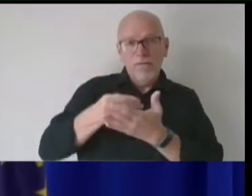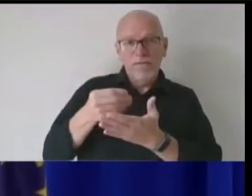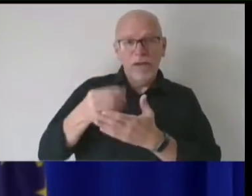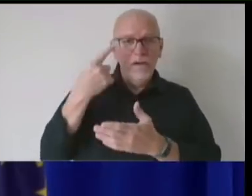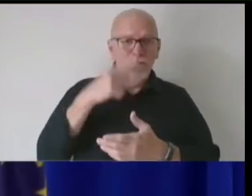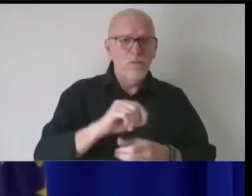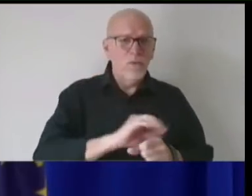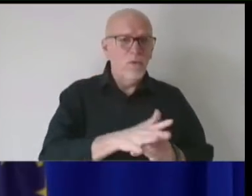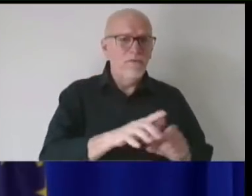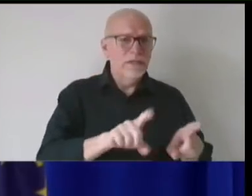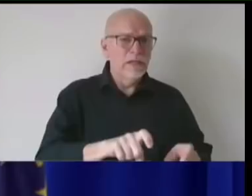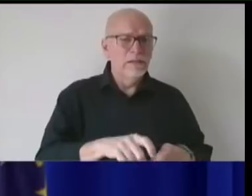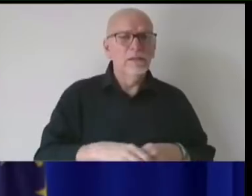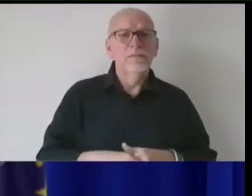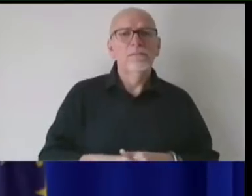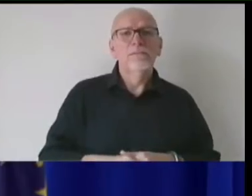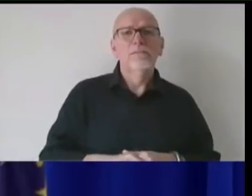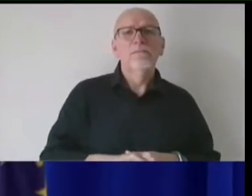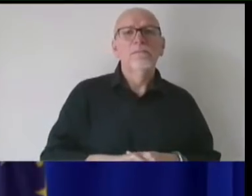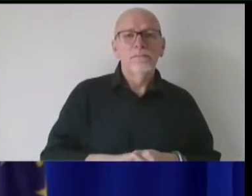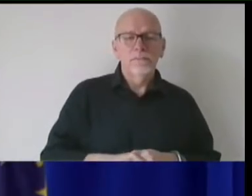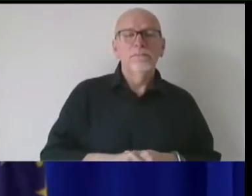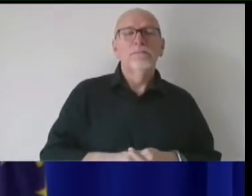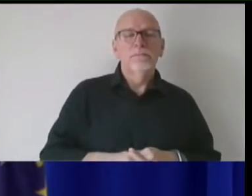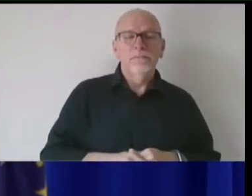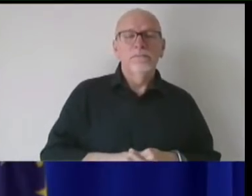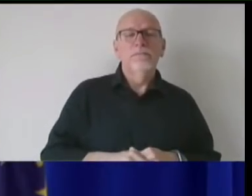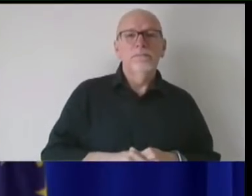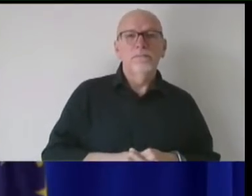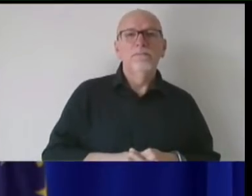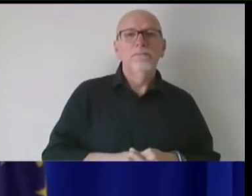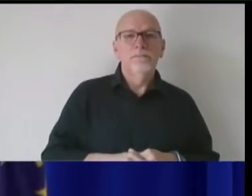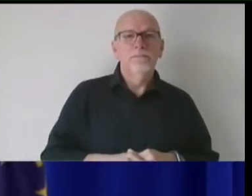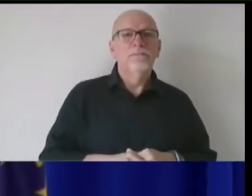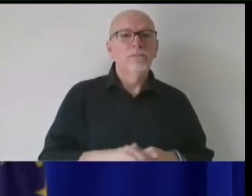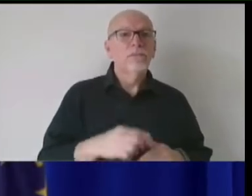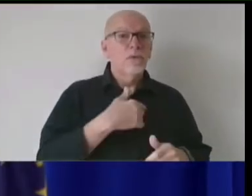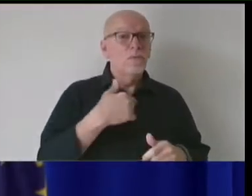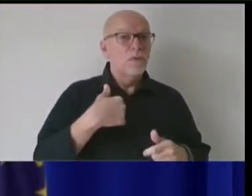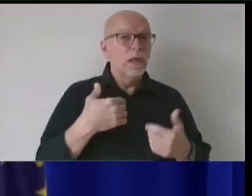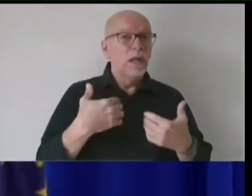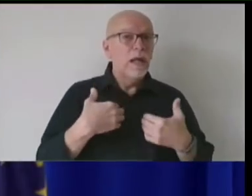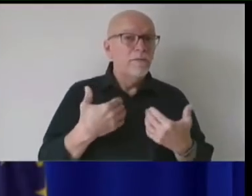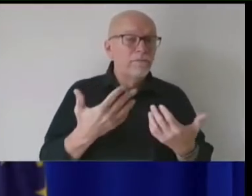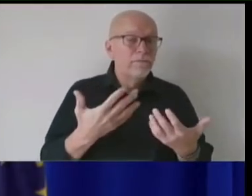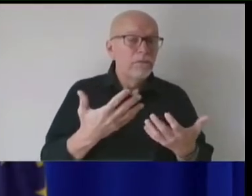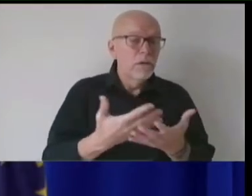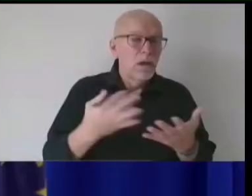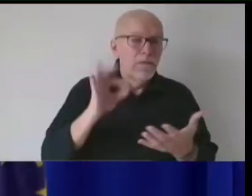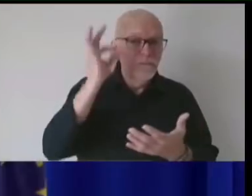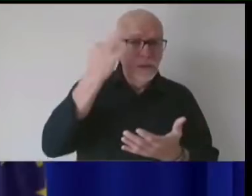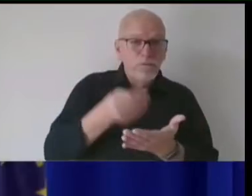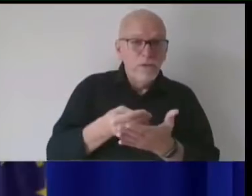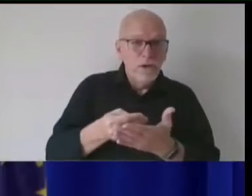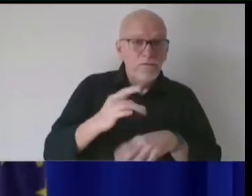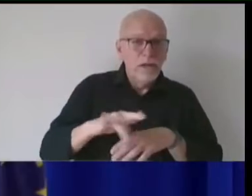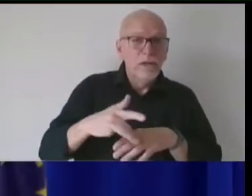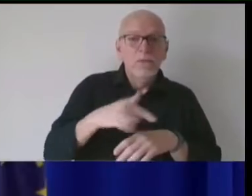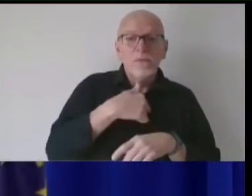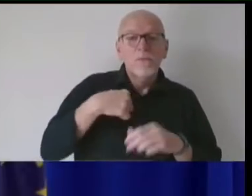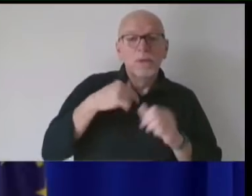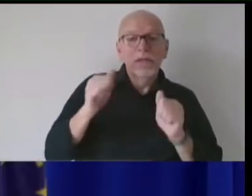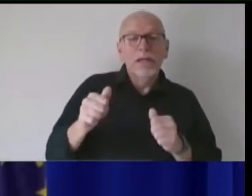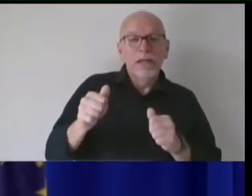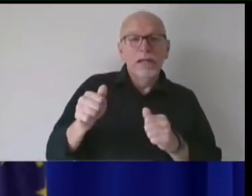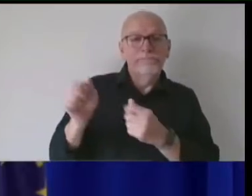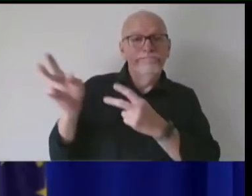testing? So we have quite a bit of federal funding available that we can write to and actually draw down on